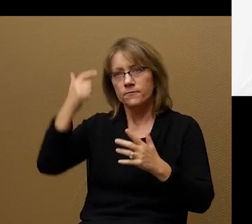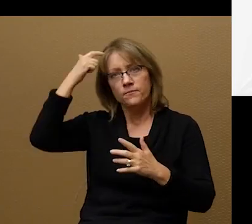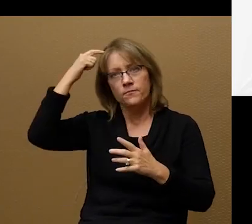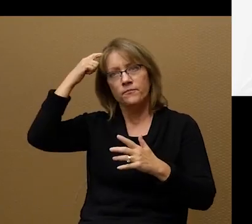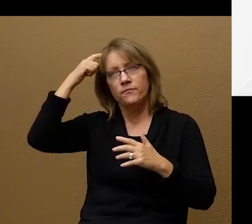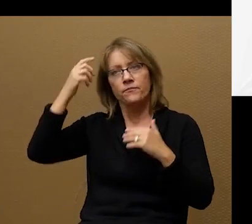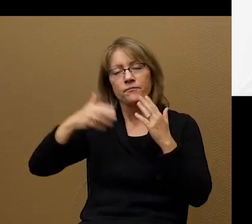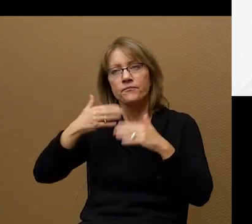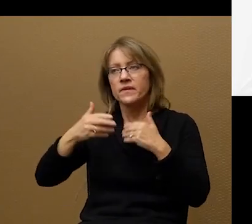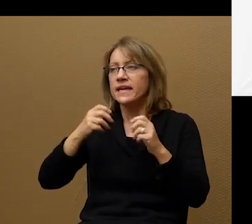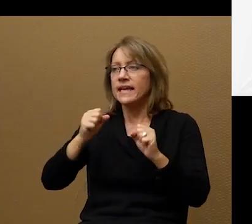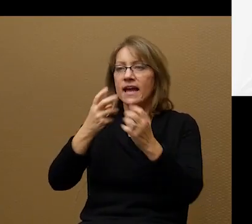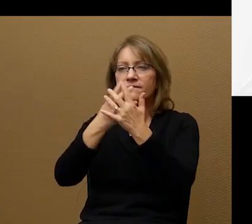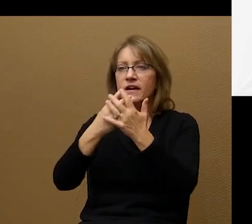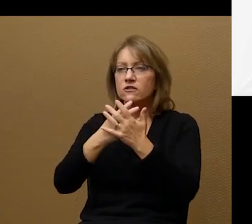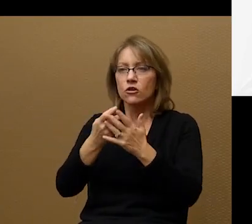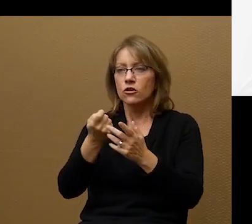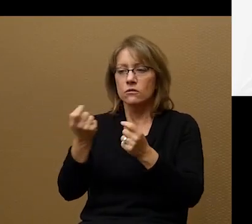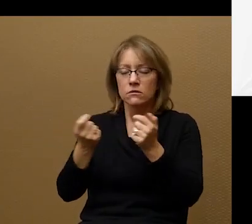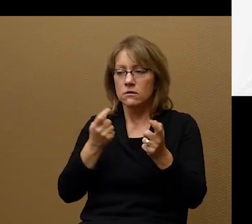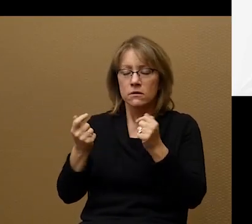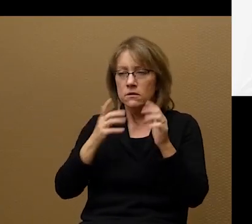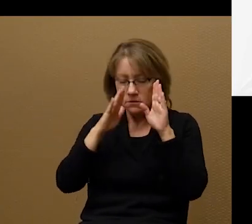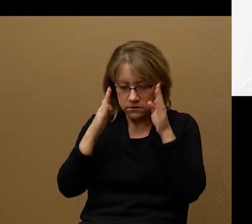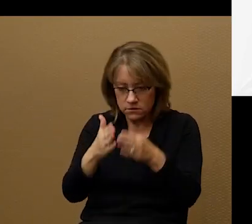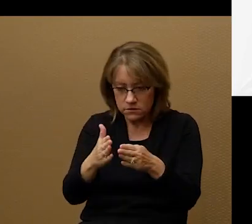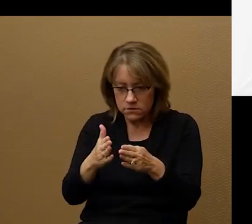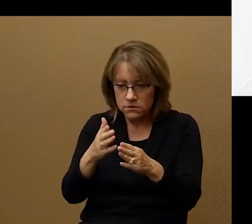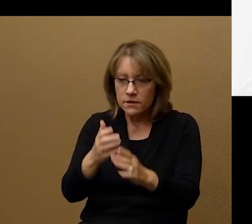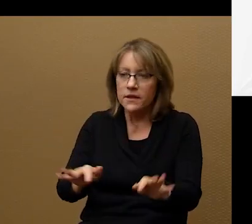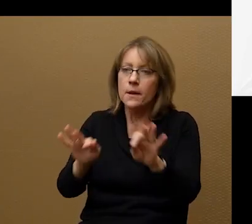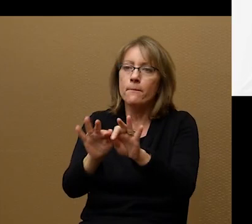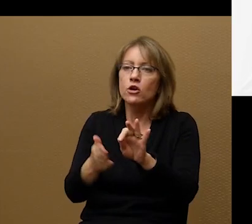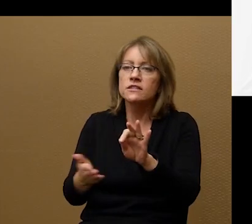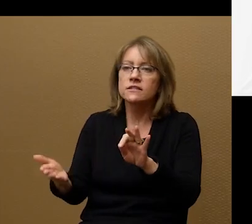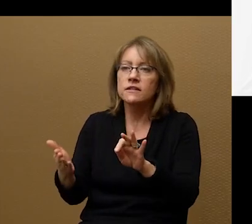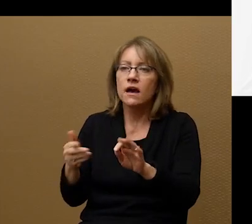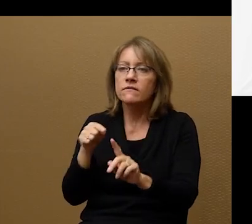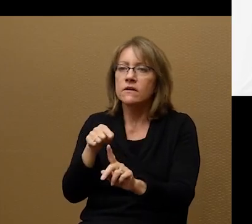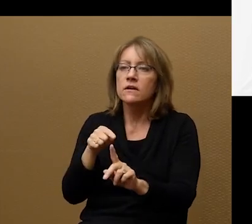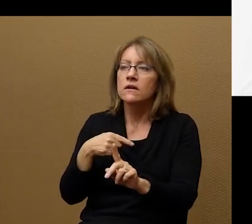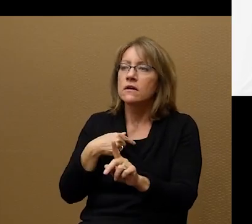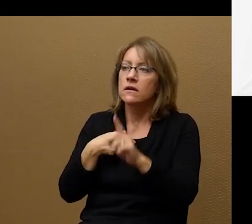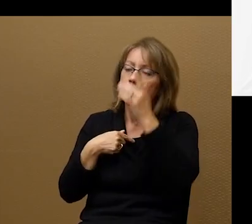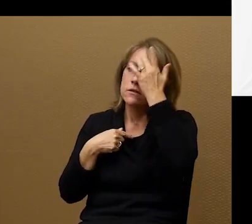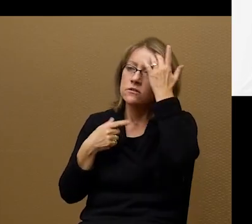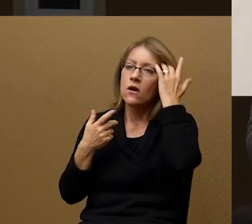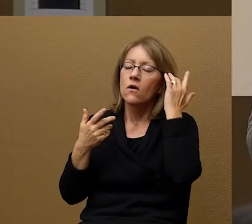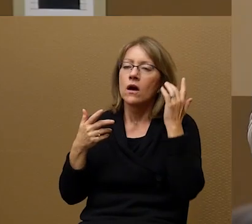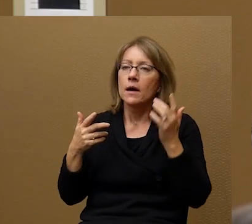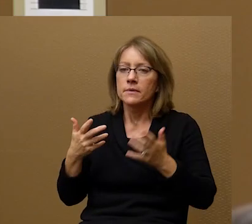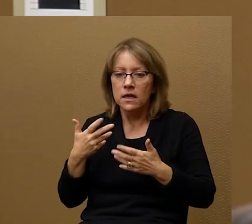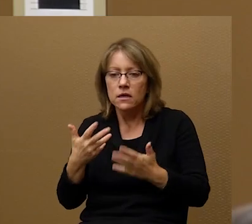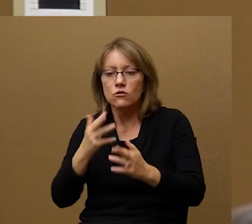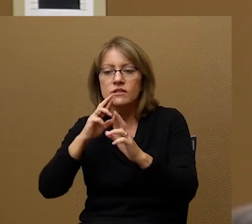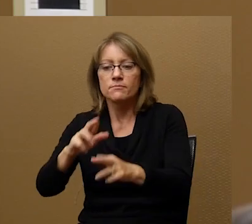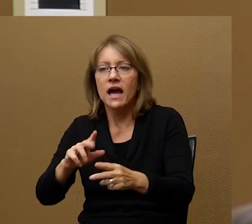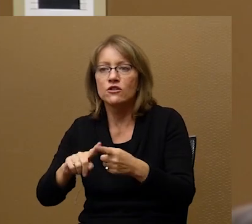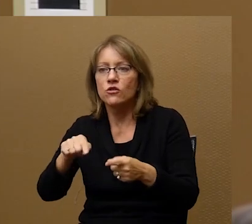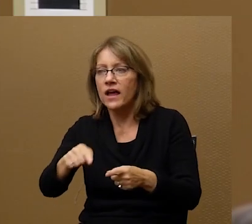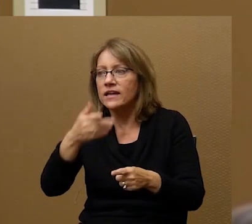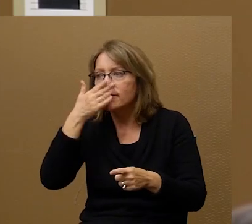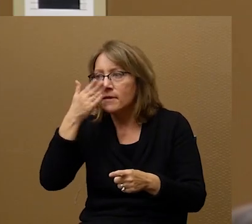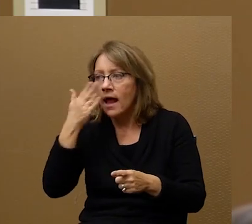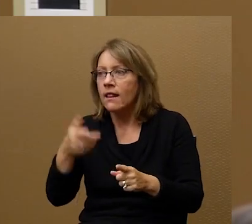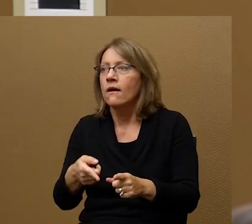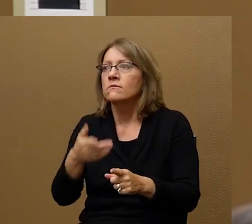are able to filter all that stuff and tune into what's important. Okay, I'm going to execute a response to this smell. I